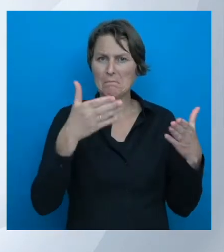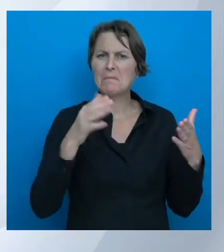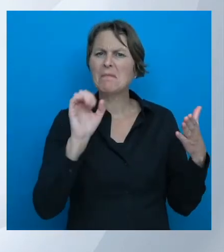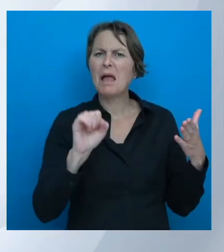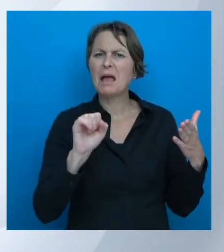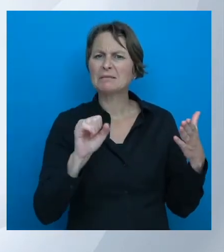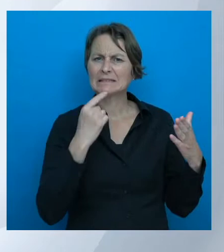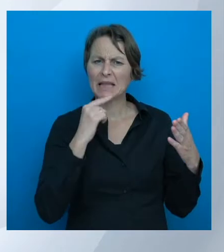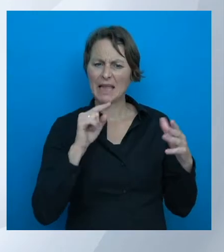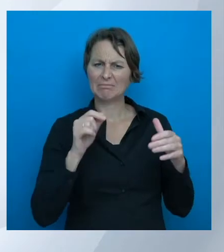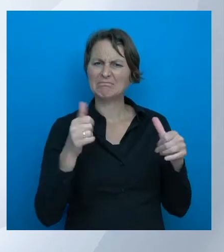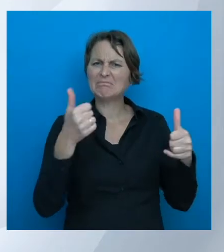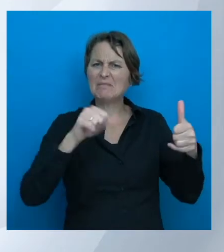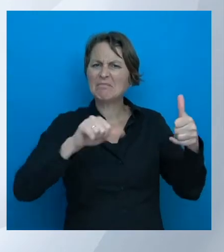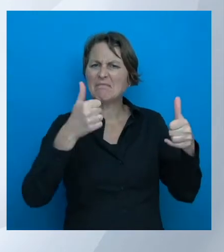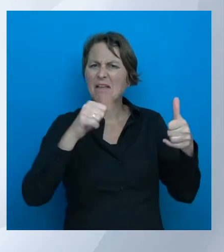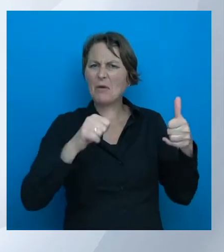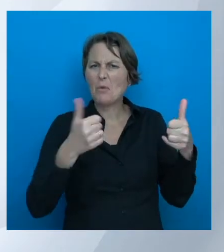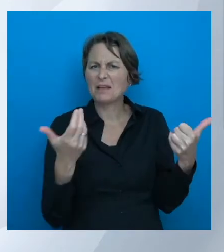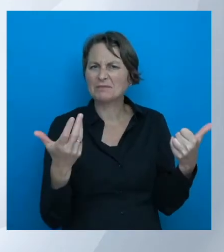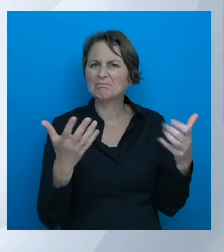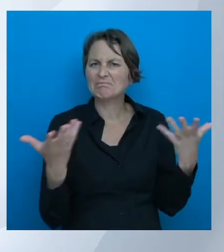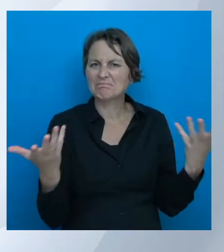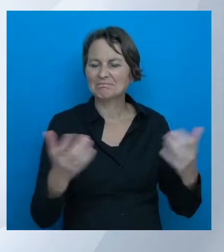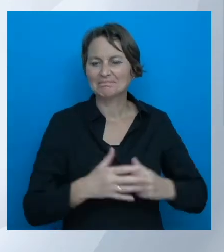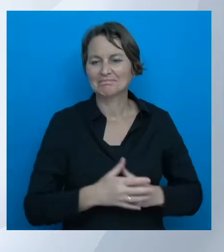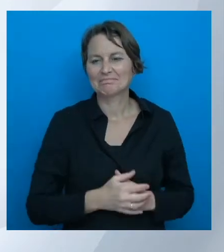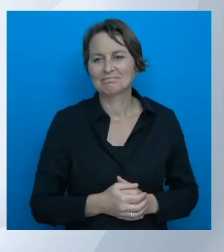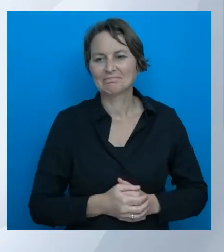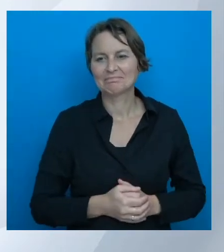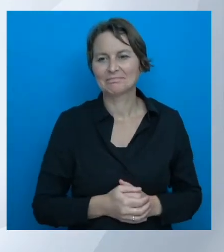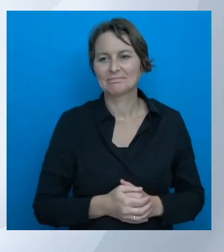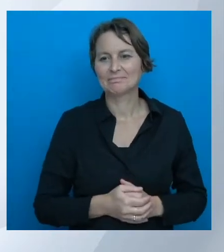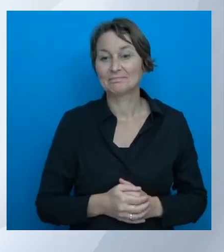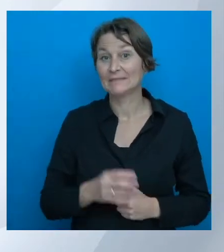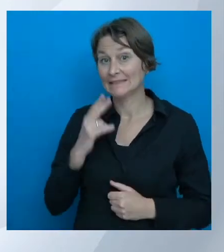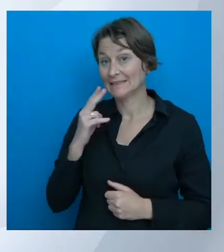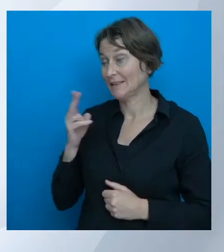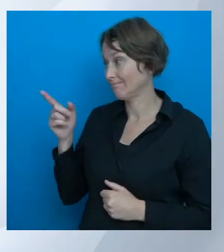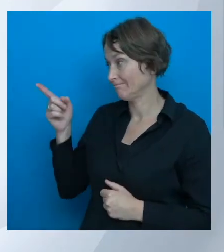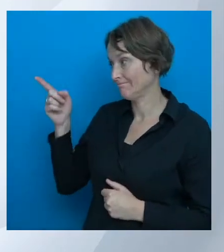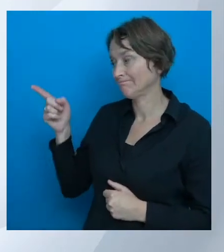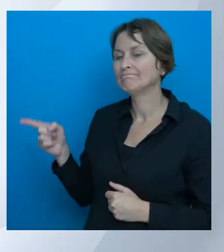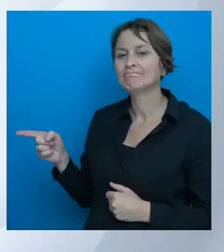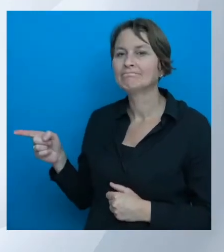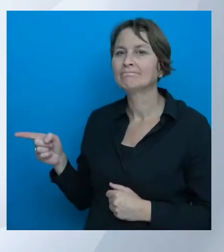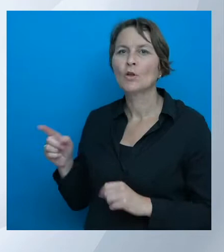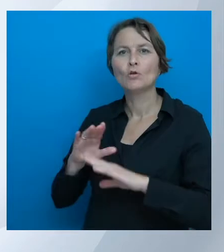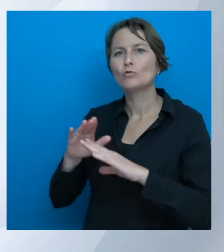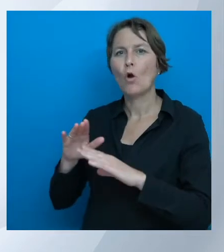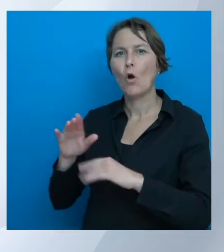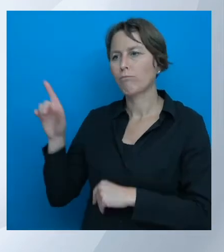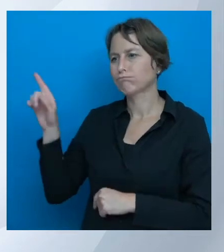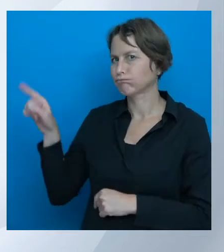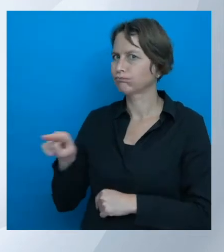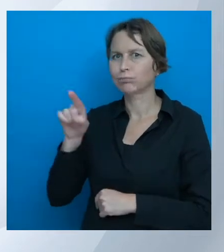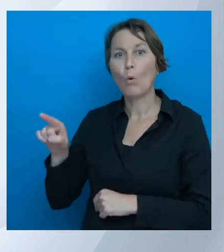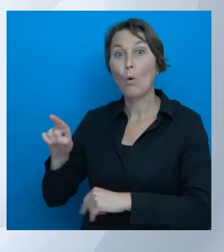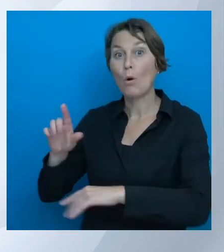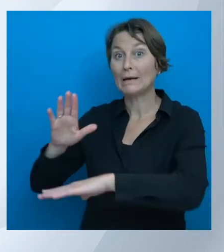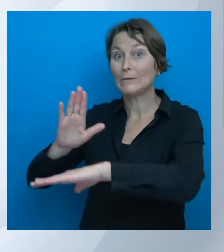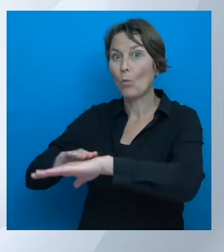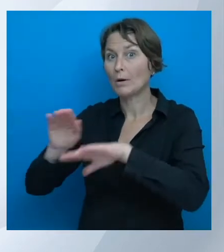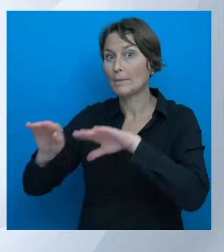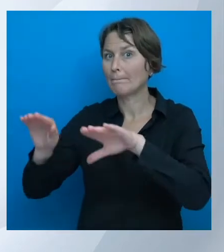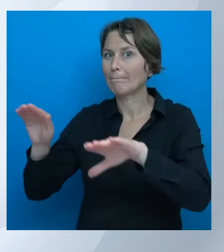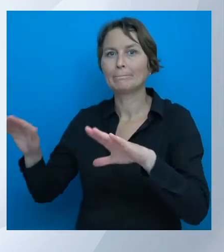What you will see is there's no deny and no warn based upon the input